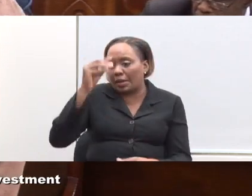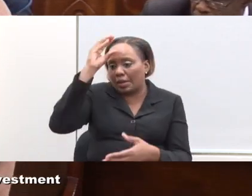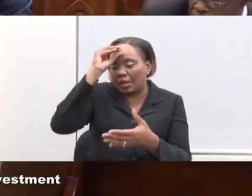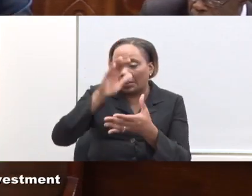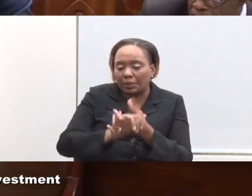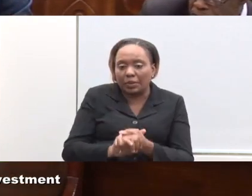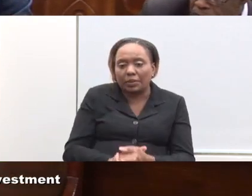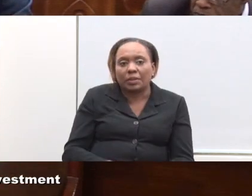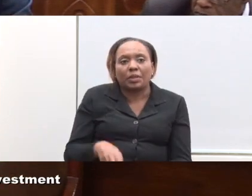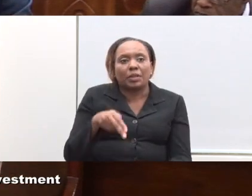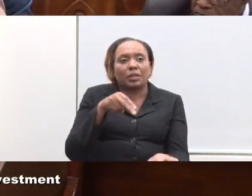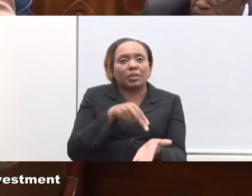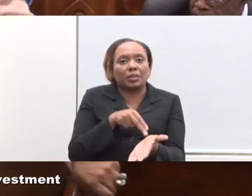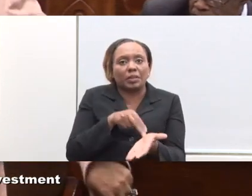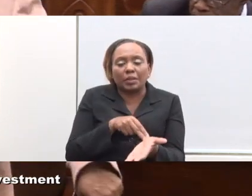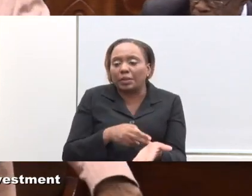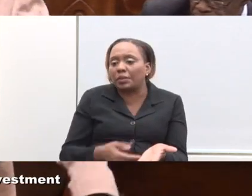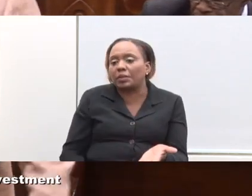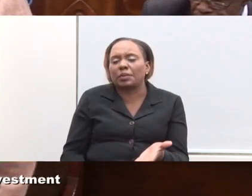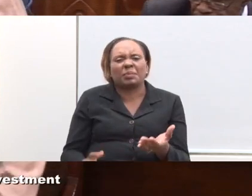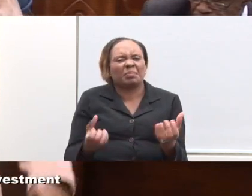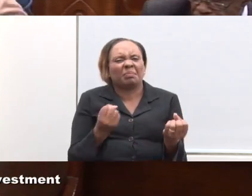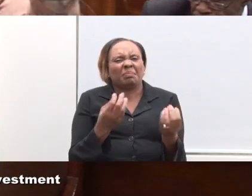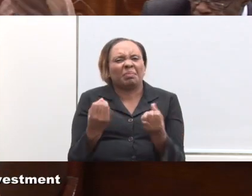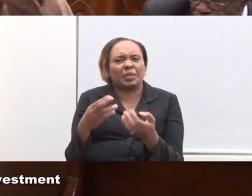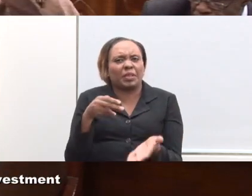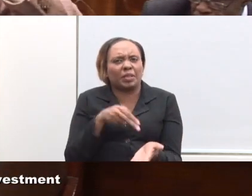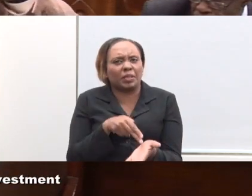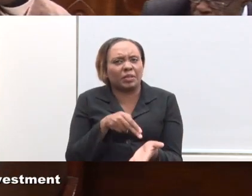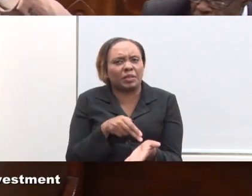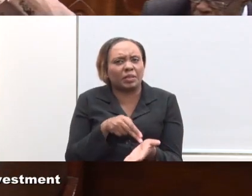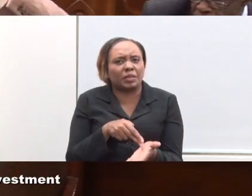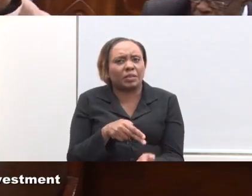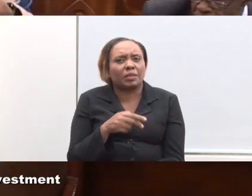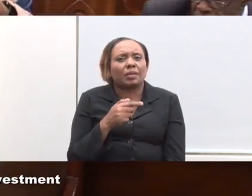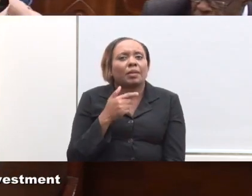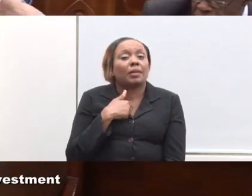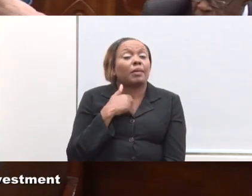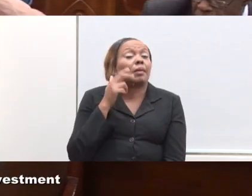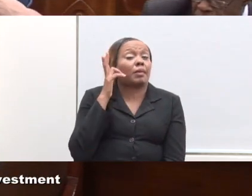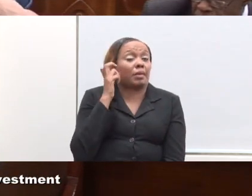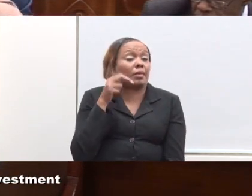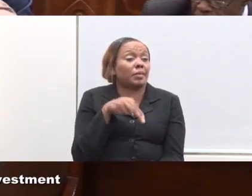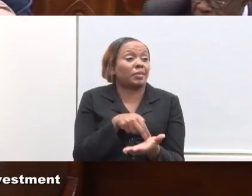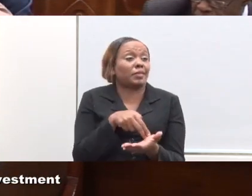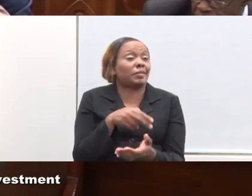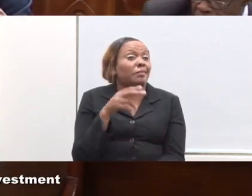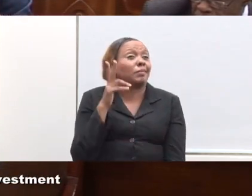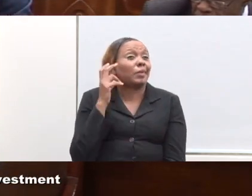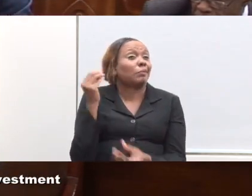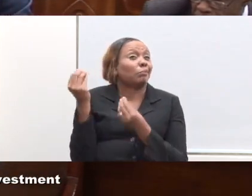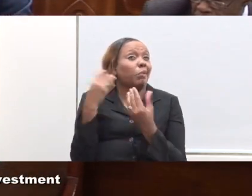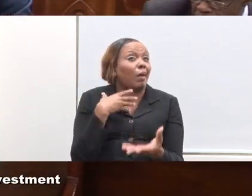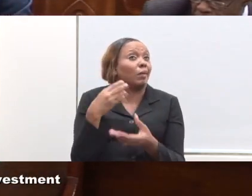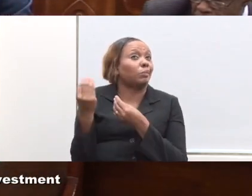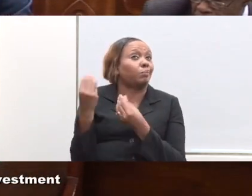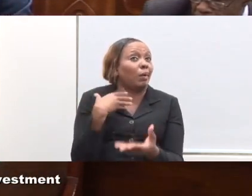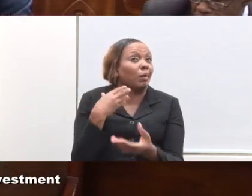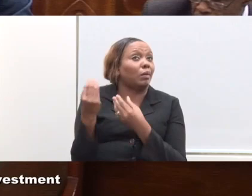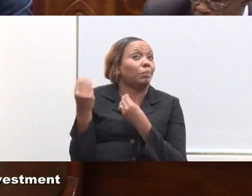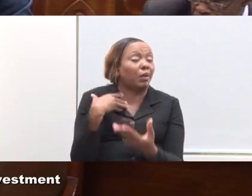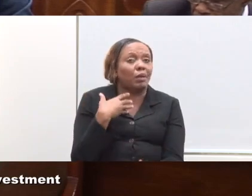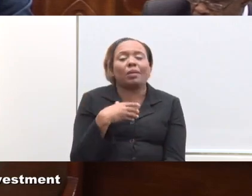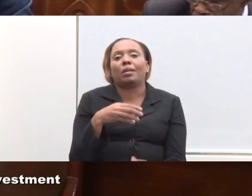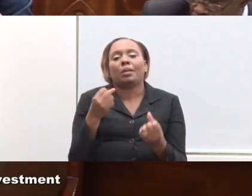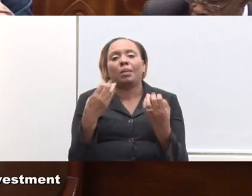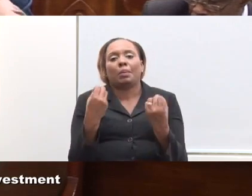a nurse, many of the nurses in particular, and I've heard you, many of you are single mothers